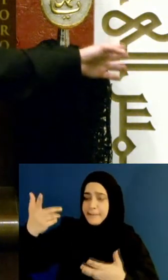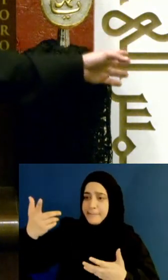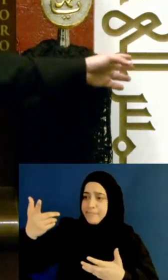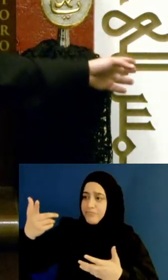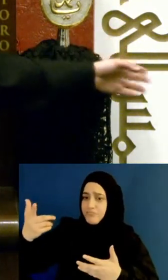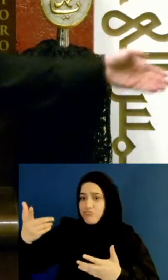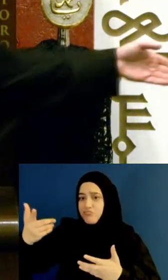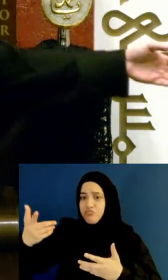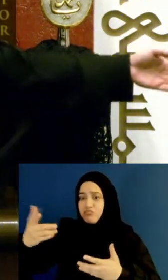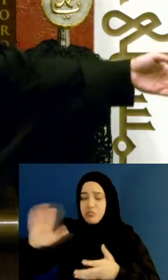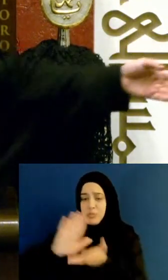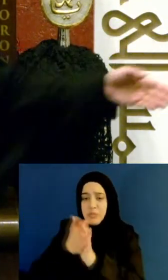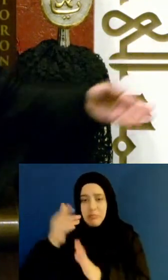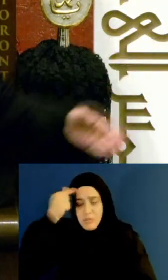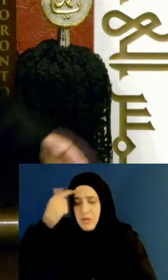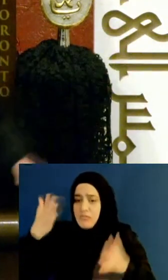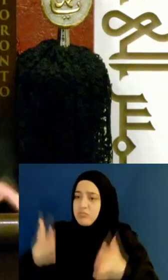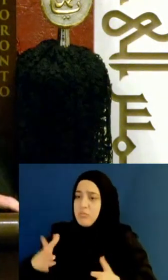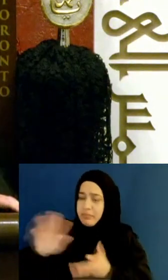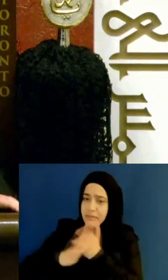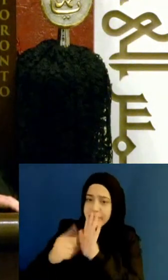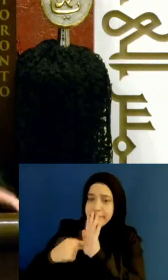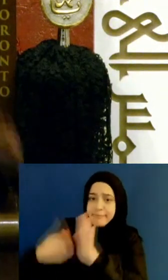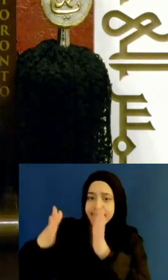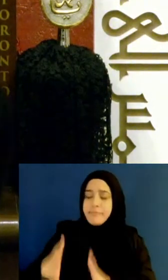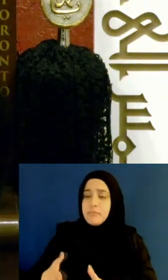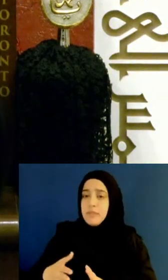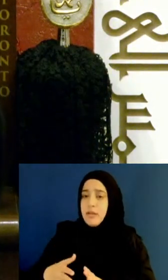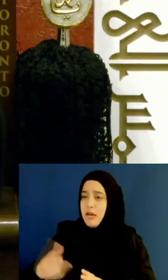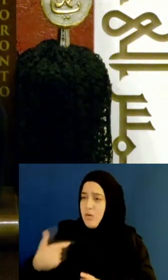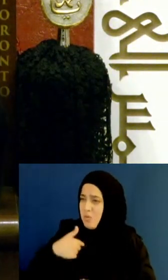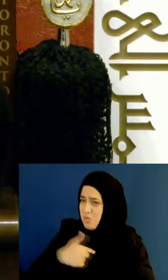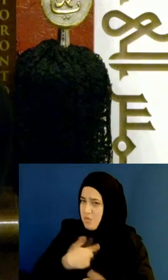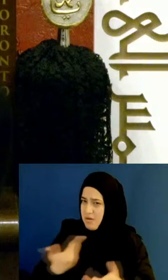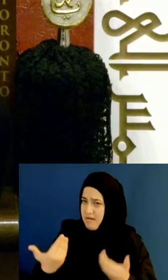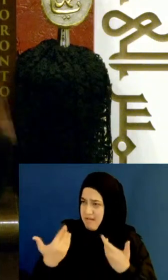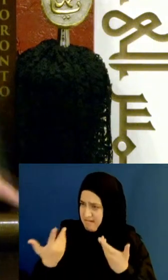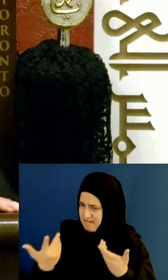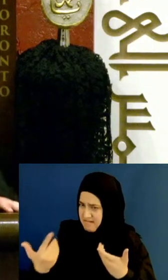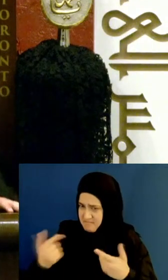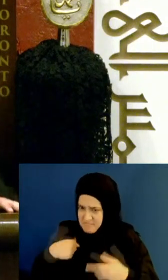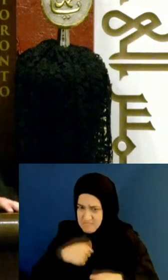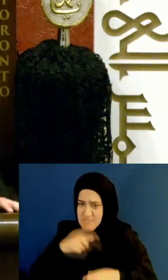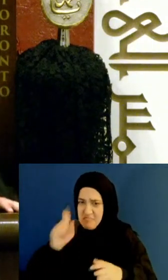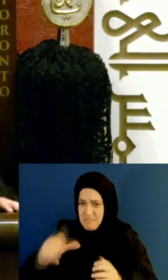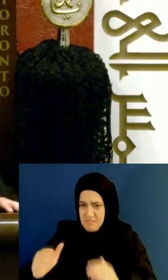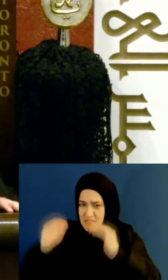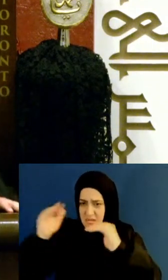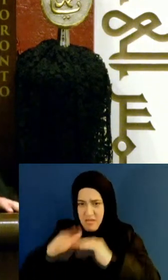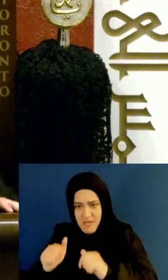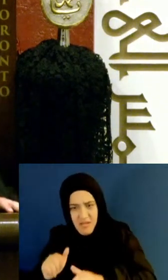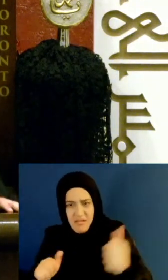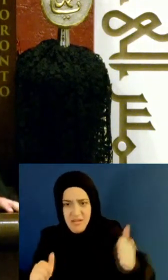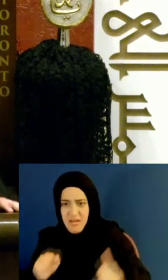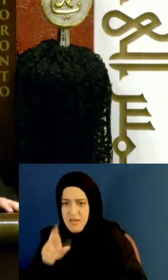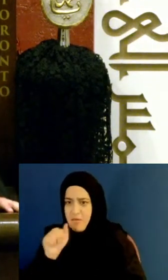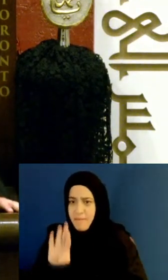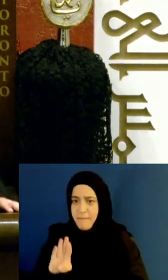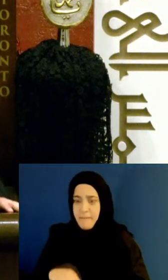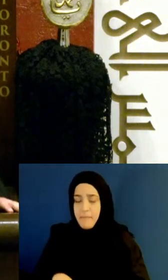that non-Arab who just joined the deen the other day. Amir al-Mu'mineen, justice is justice. They waged war against